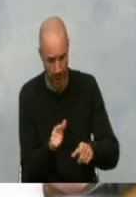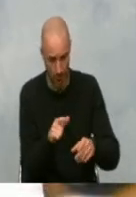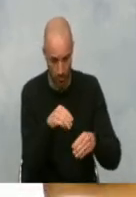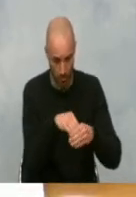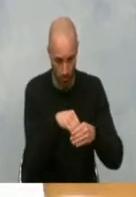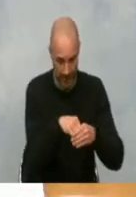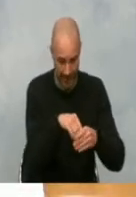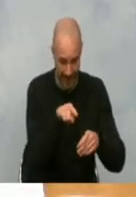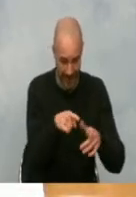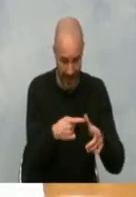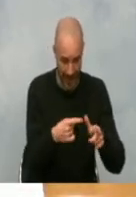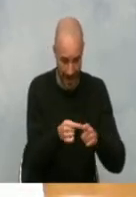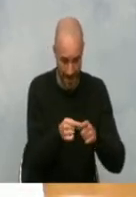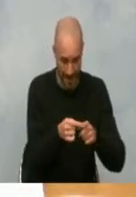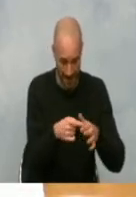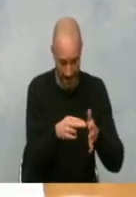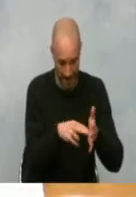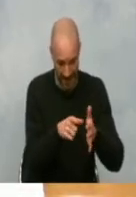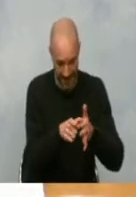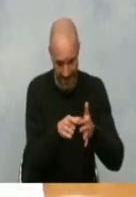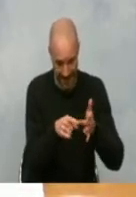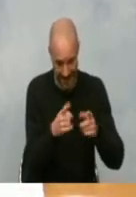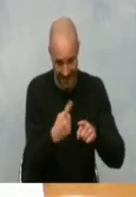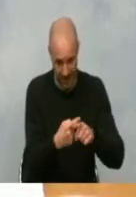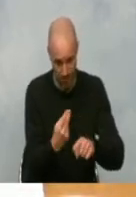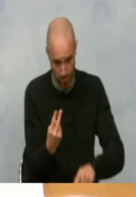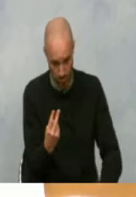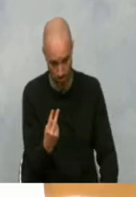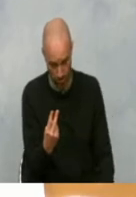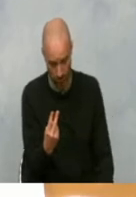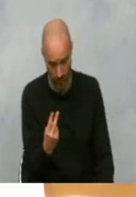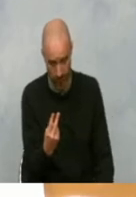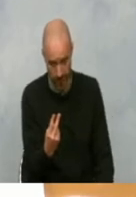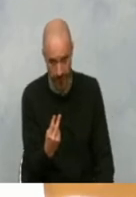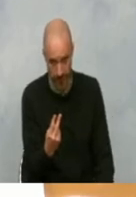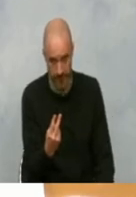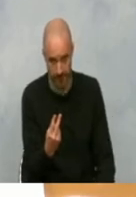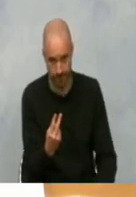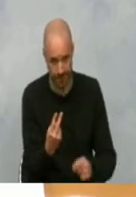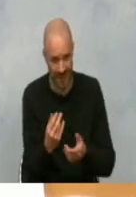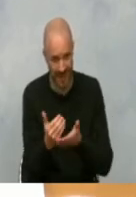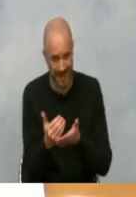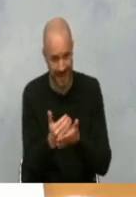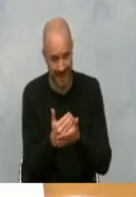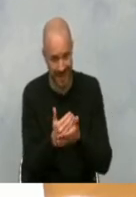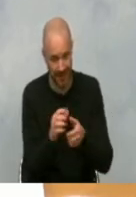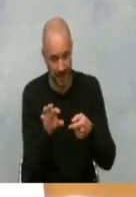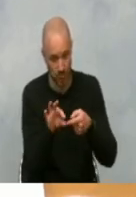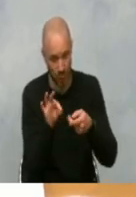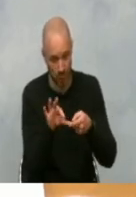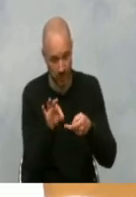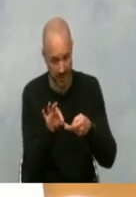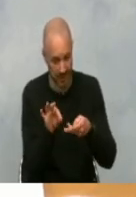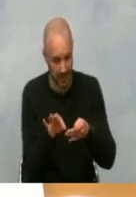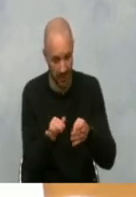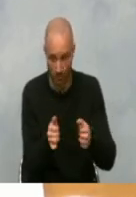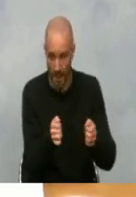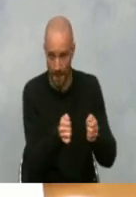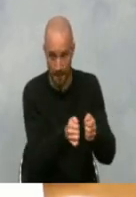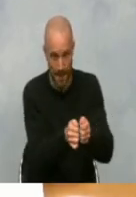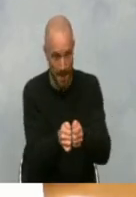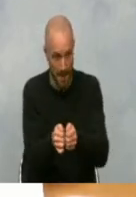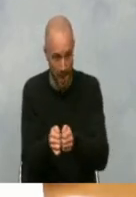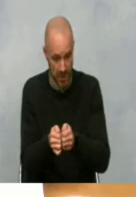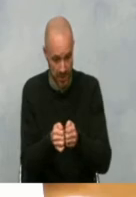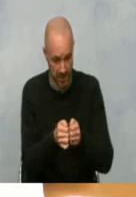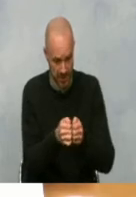in the appendix at the rear. That's Appendix 2, which are savings options for members' consideration. Now,